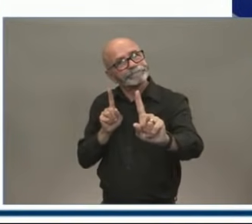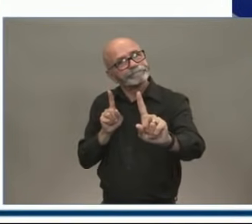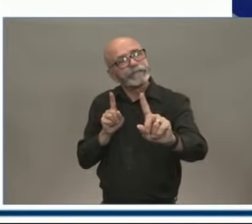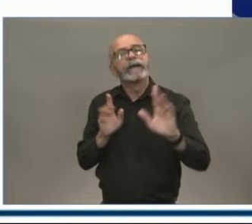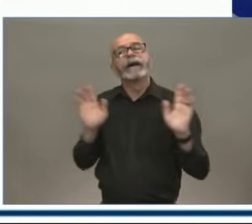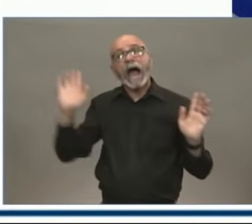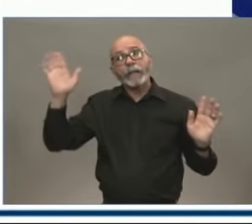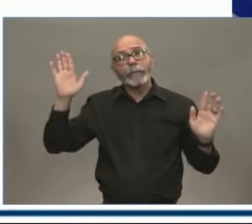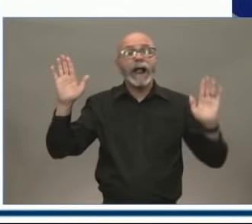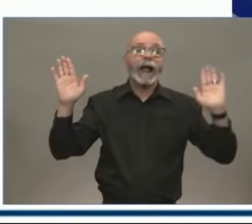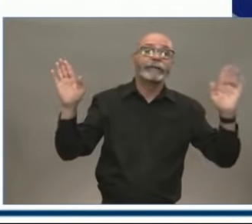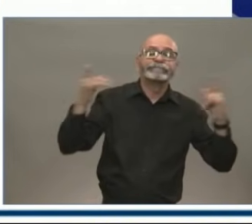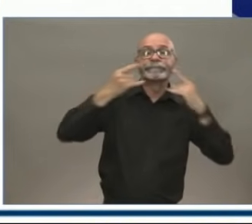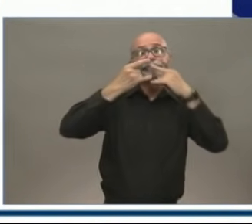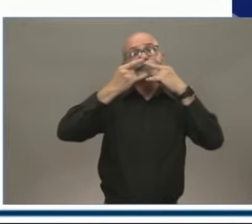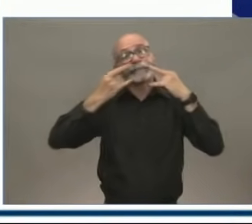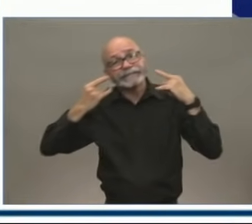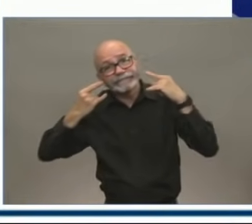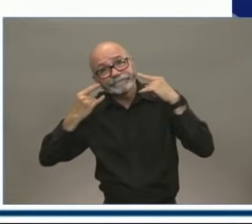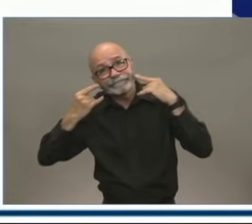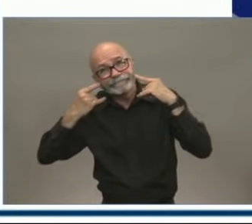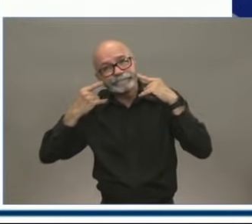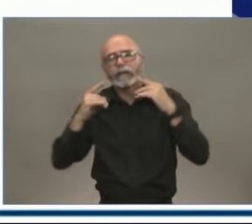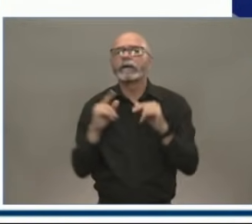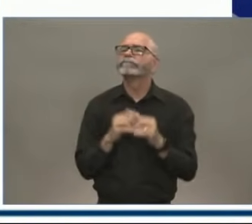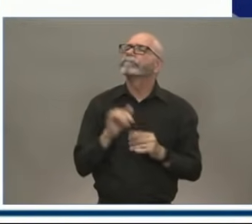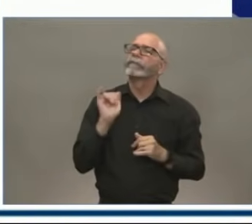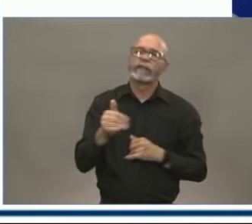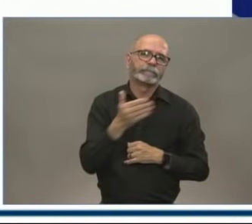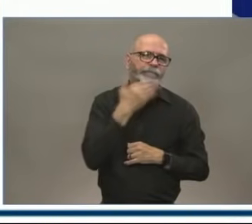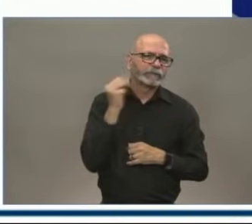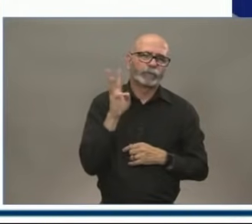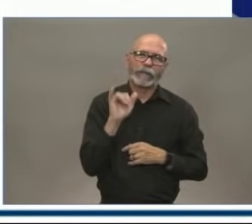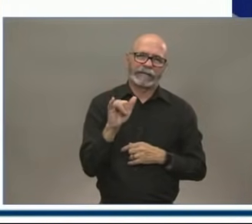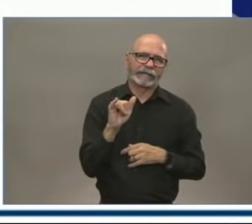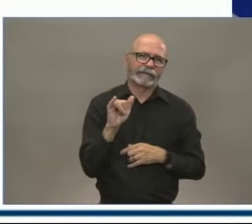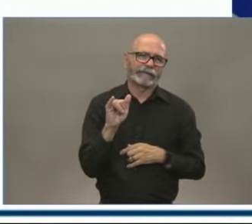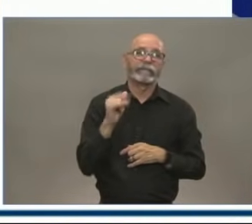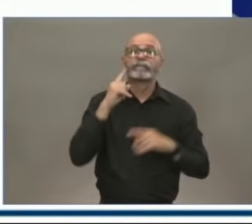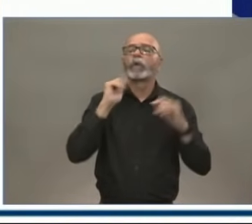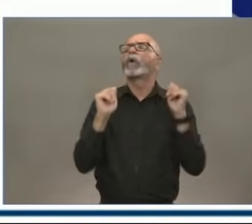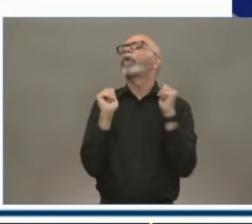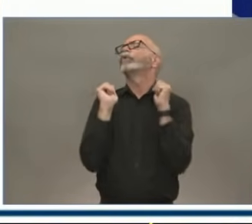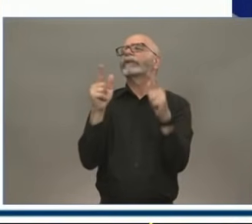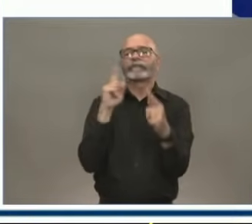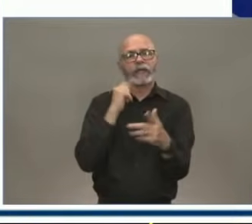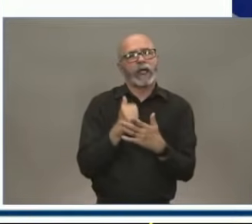and wearing a mask. It's the best thing that we can do for each other right now.